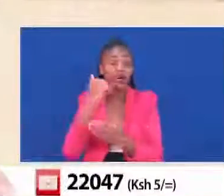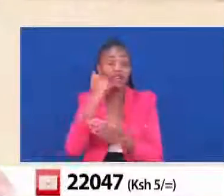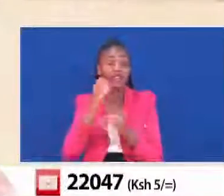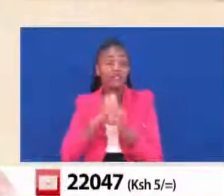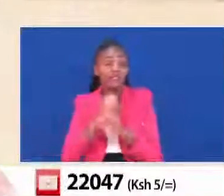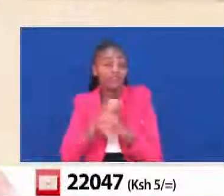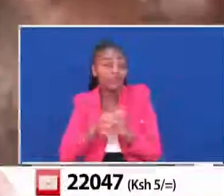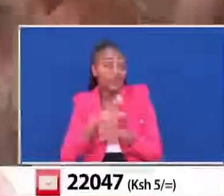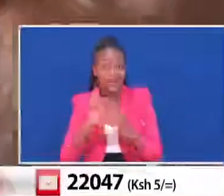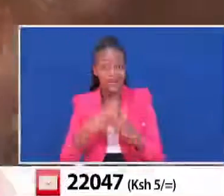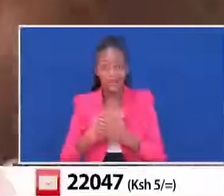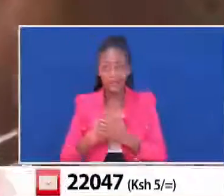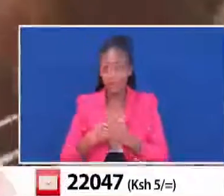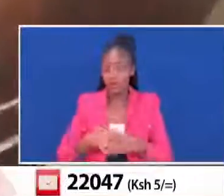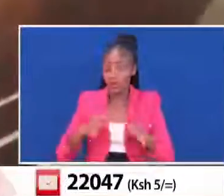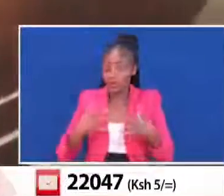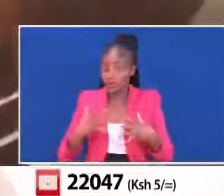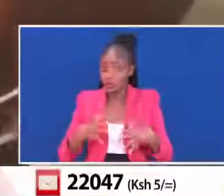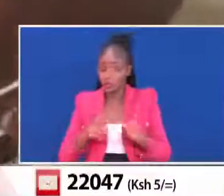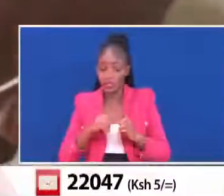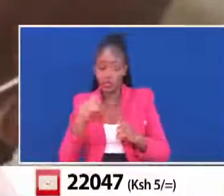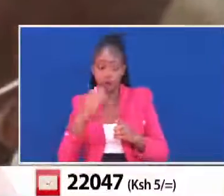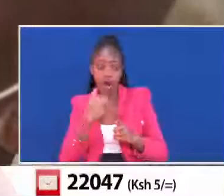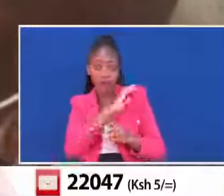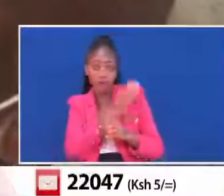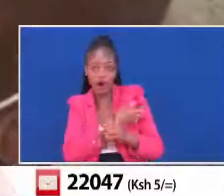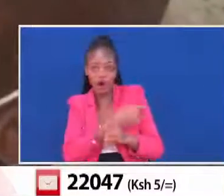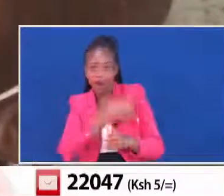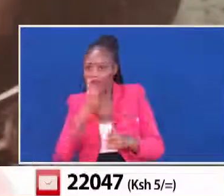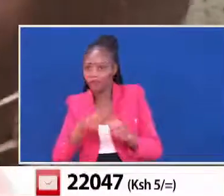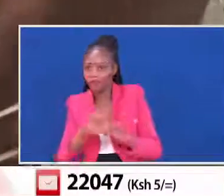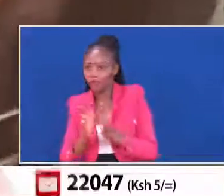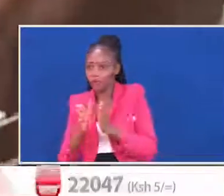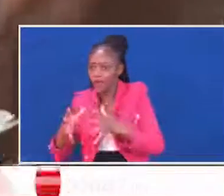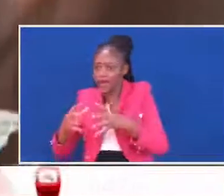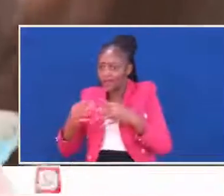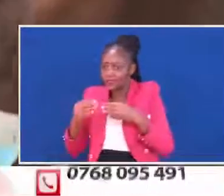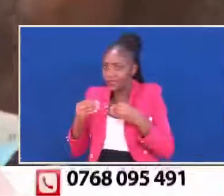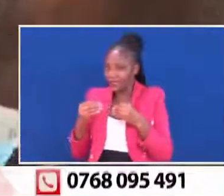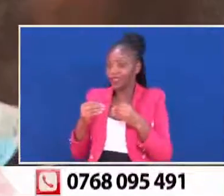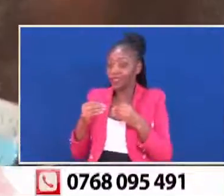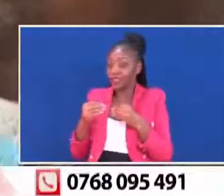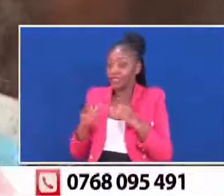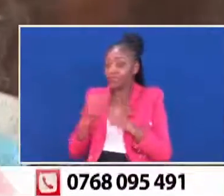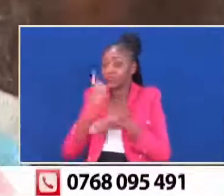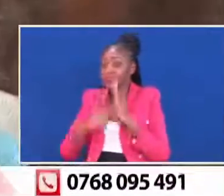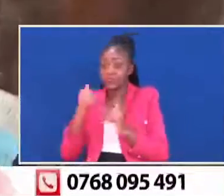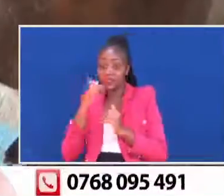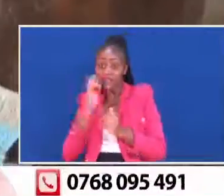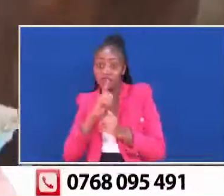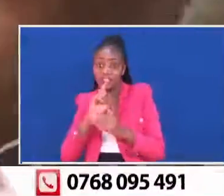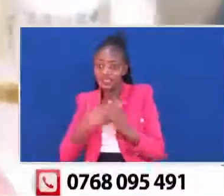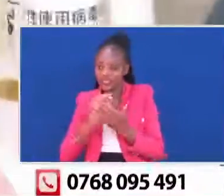virus, the high and the mighty in the society are coming out and openly admitting to having contracted the virus,